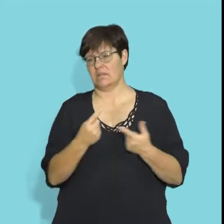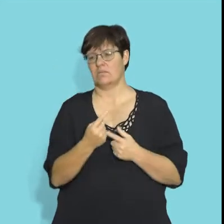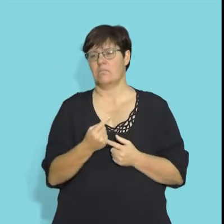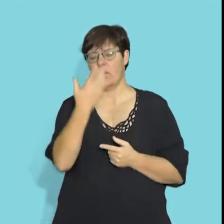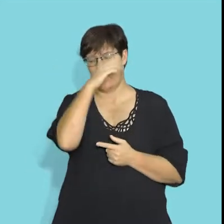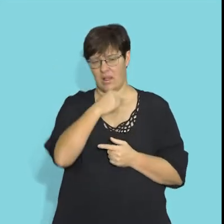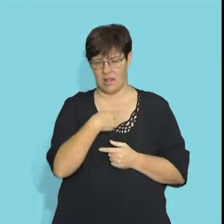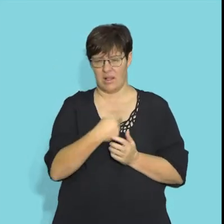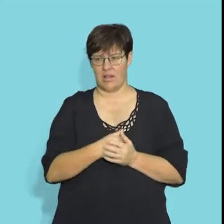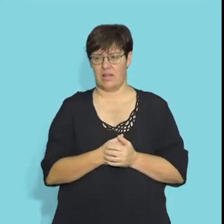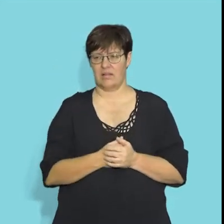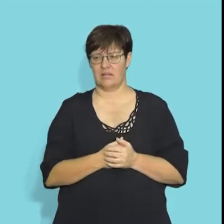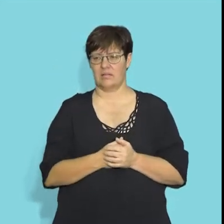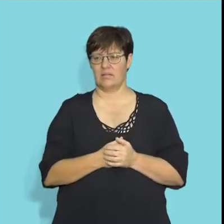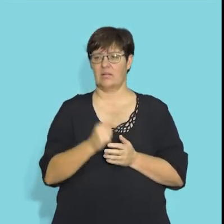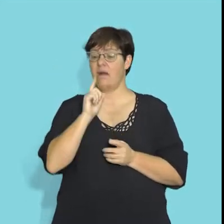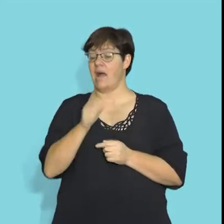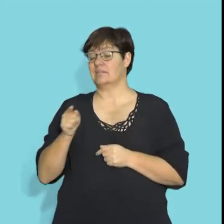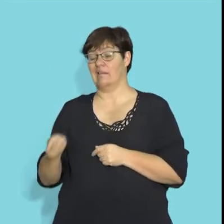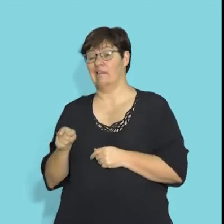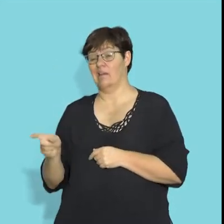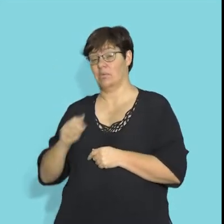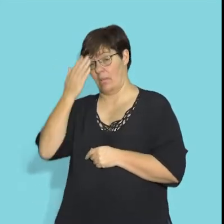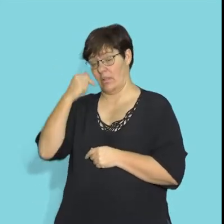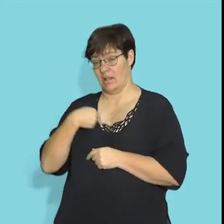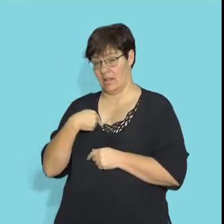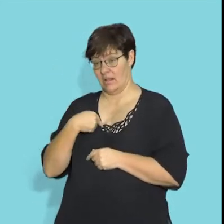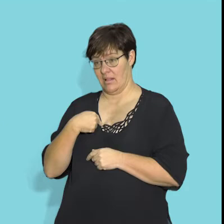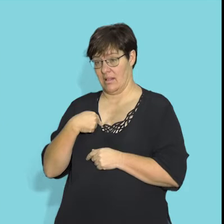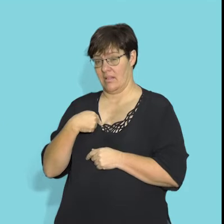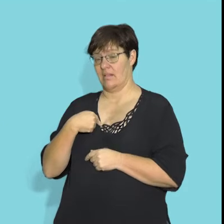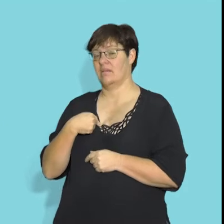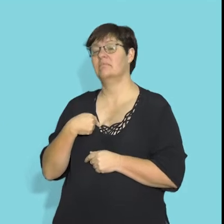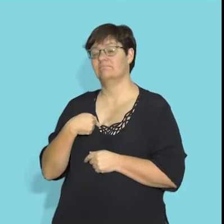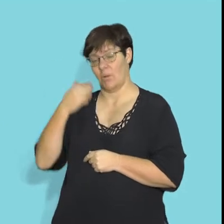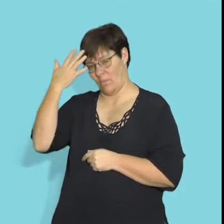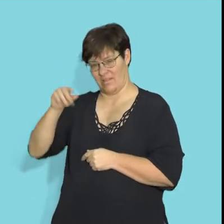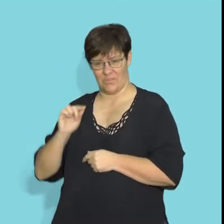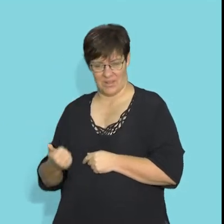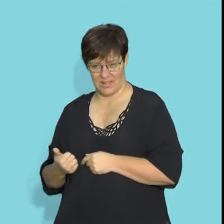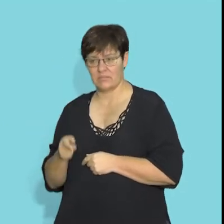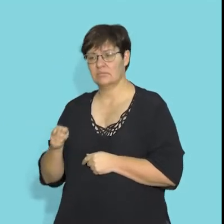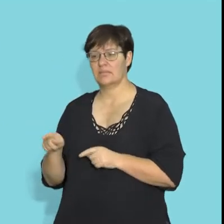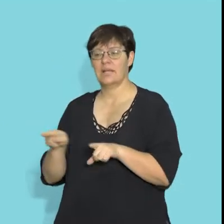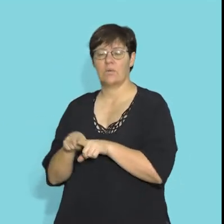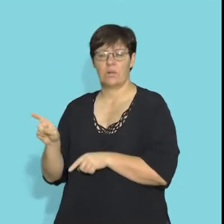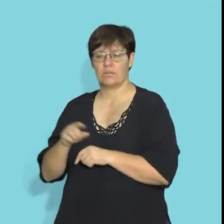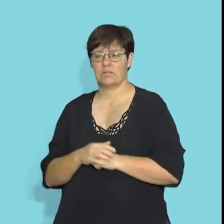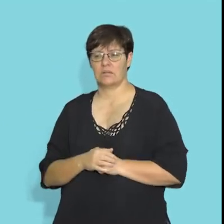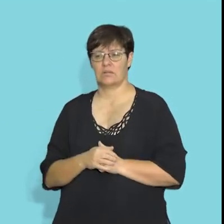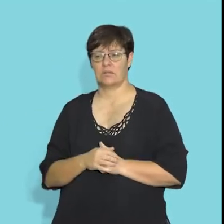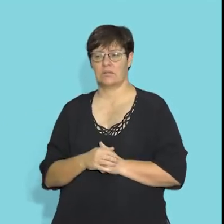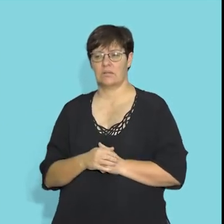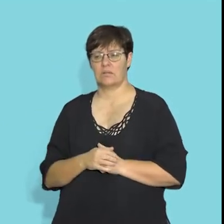previous question. And so I know what this answer here is. That answer there is